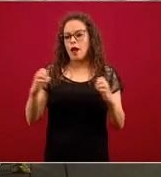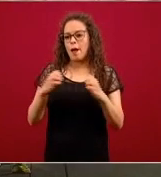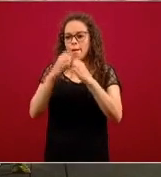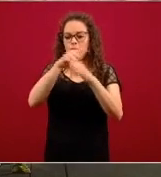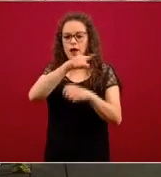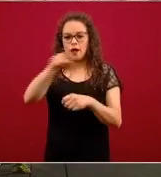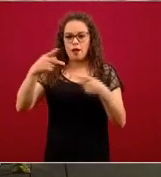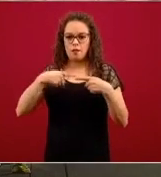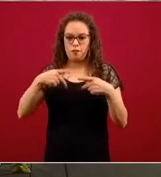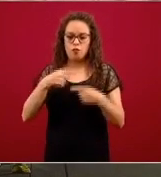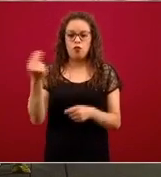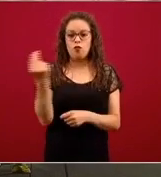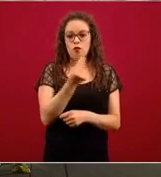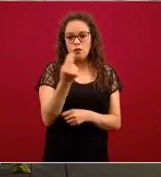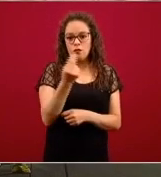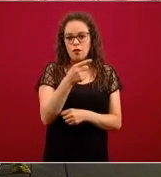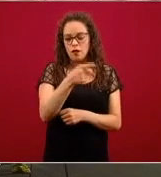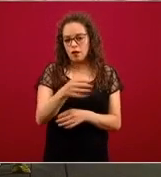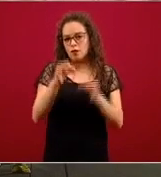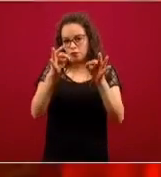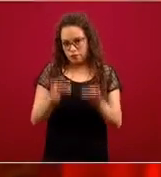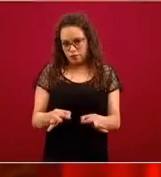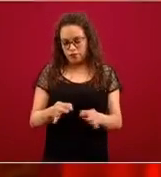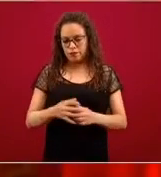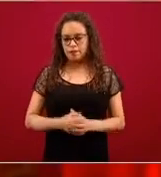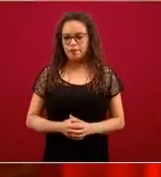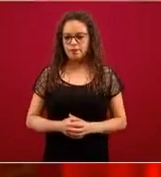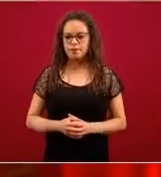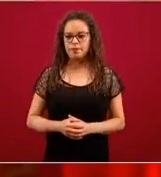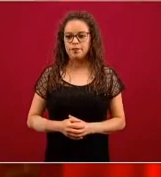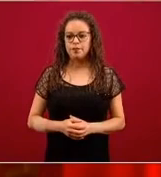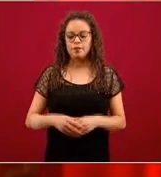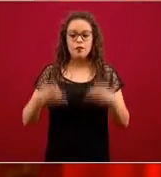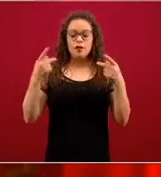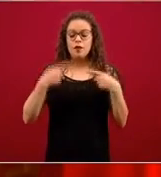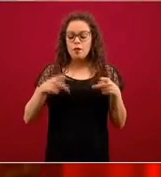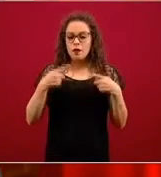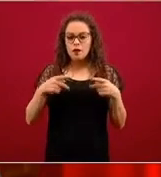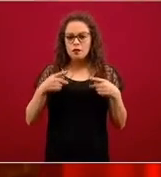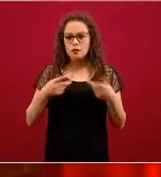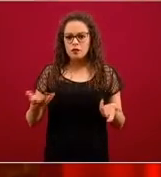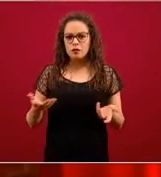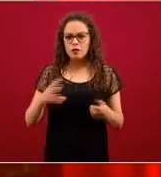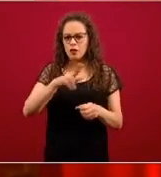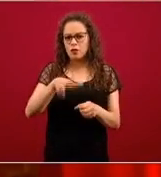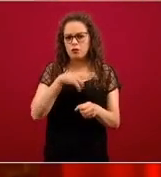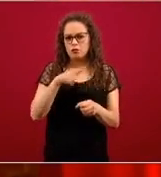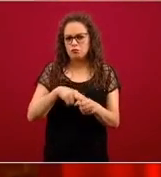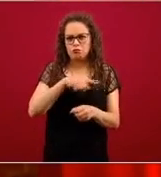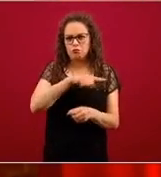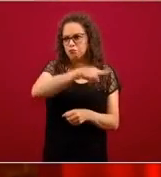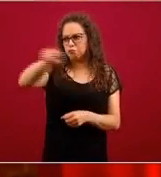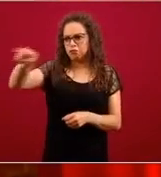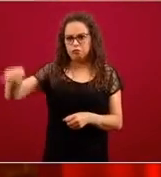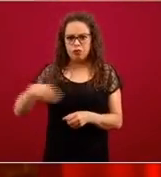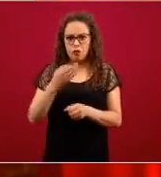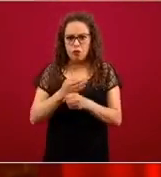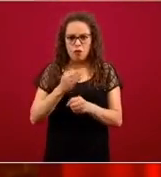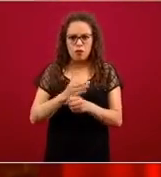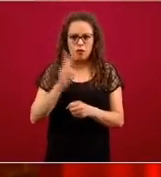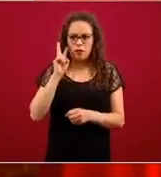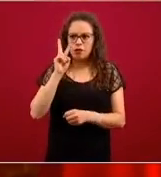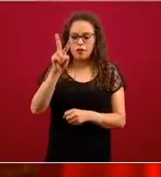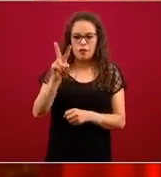quicker and more effective orientation, and so they could be picked up by an ambulance should they need